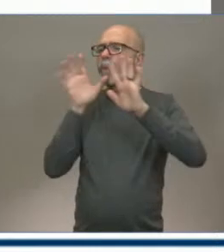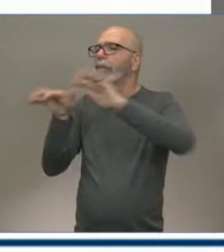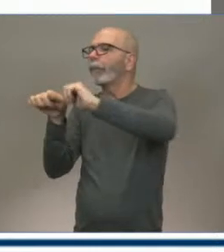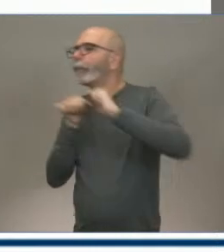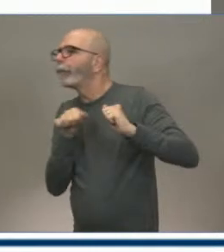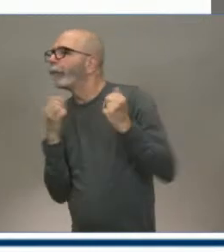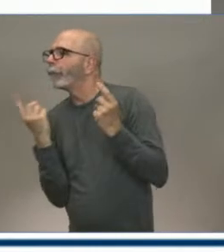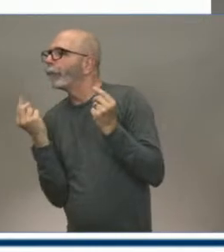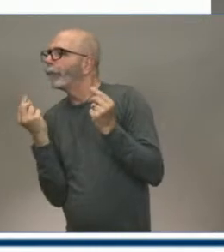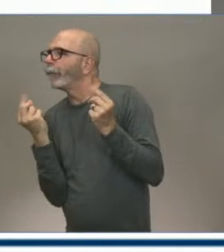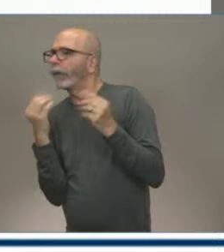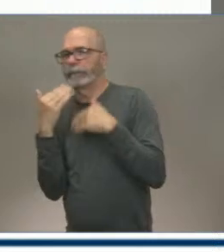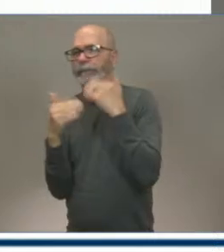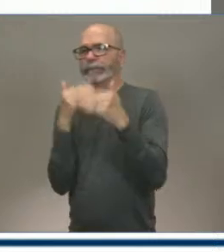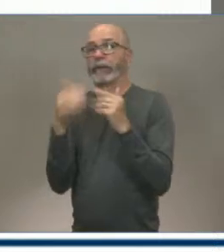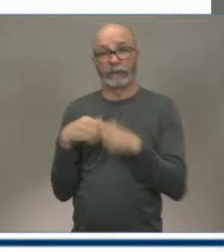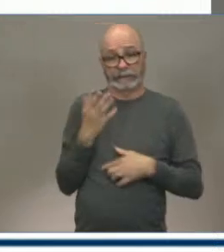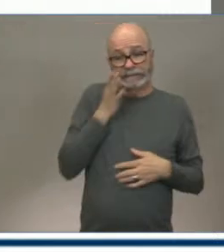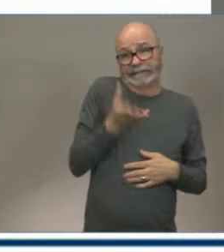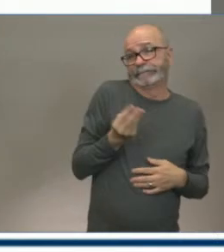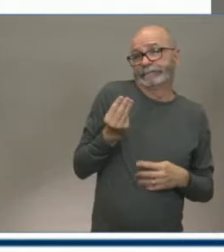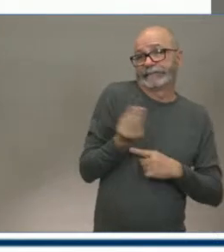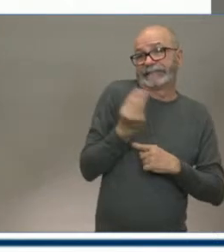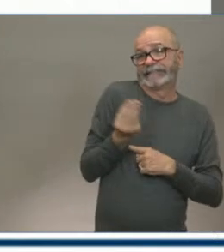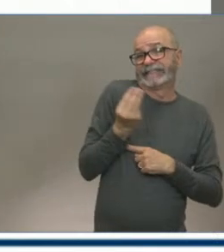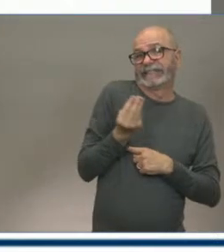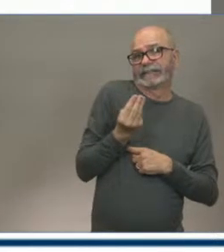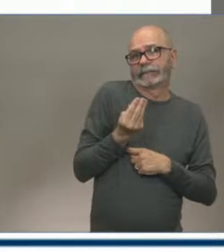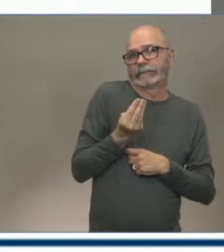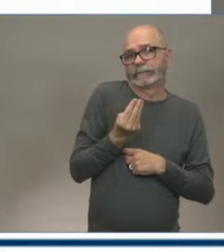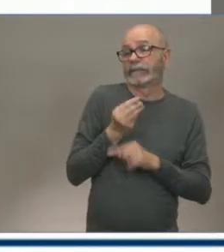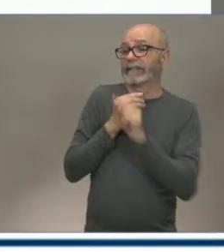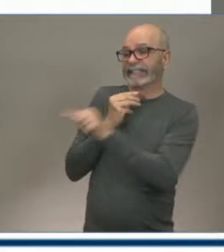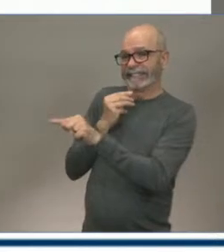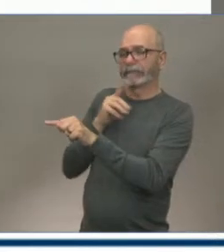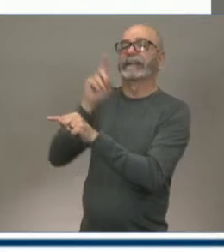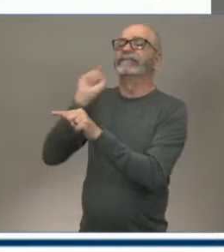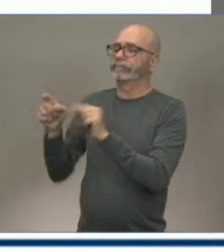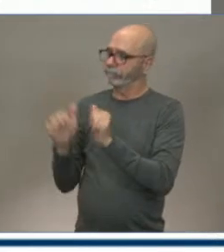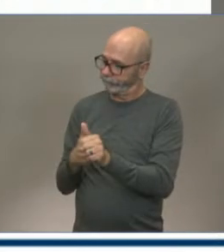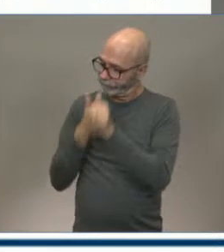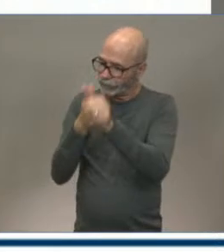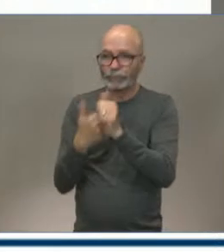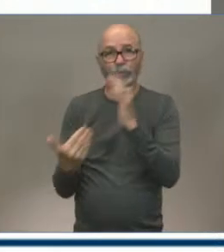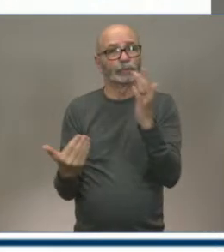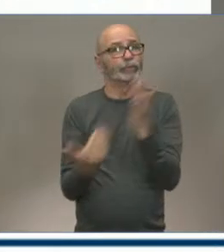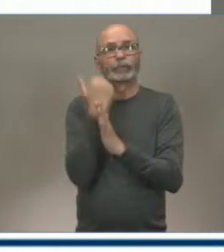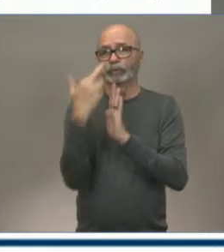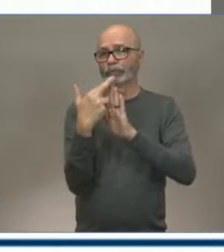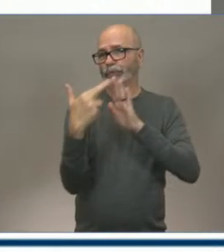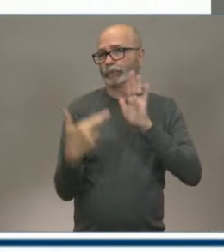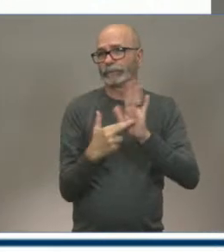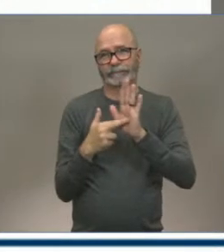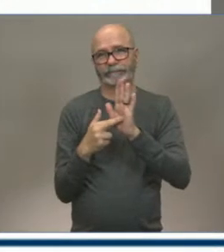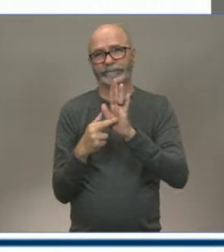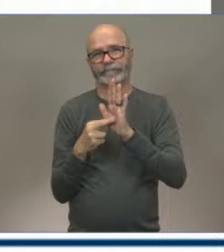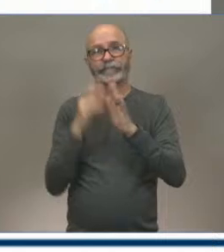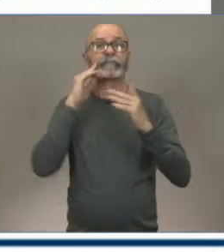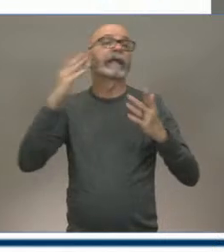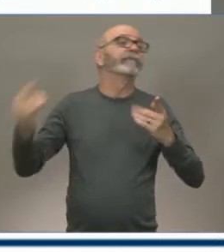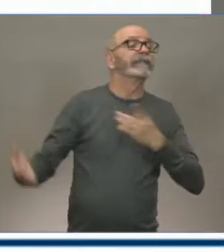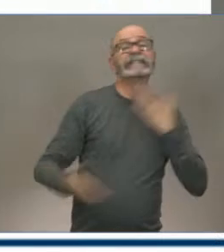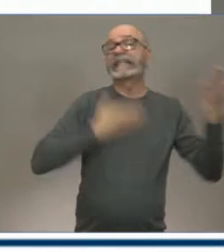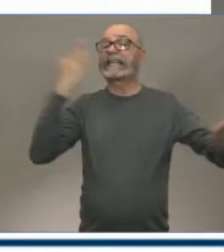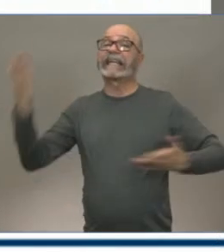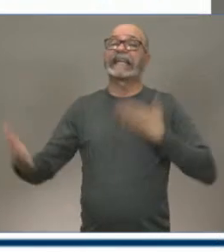starting Monday, these new guidelines that allow some singing and playing instruments in a modified way